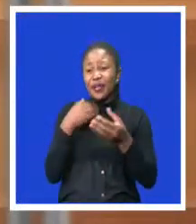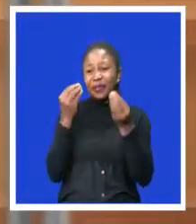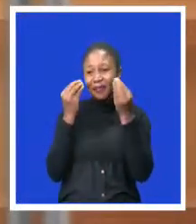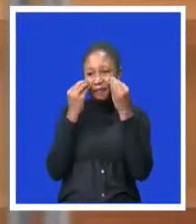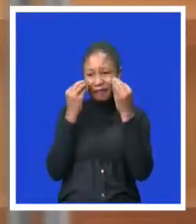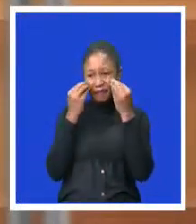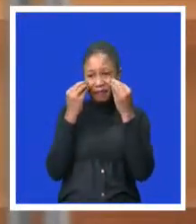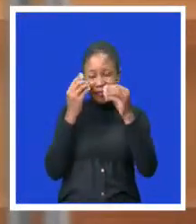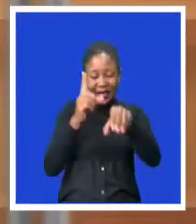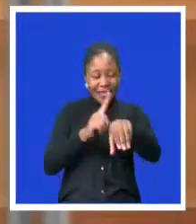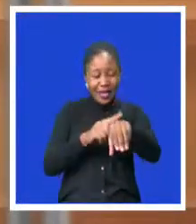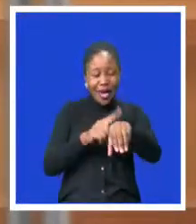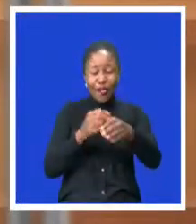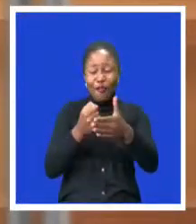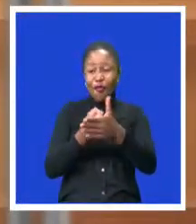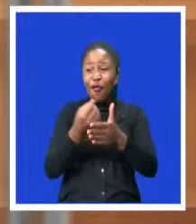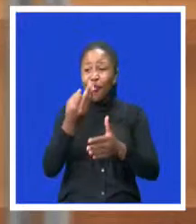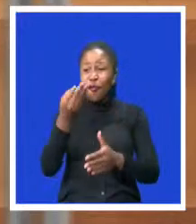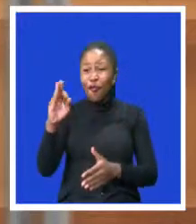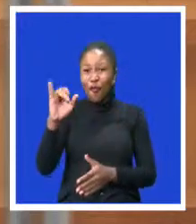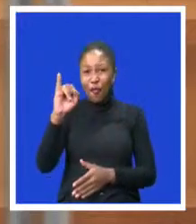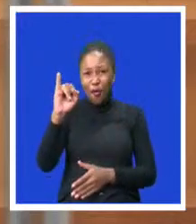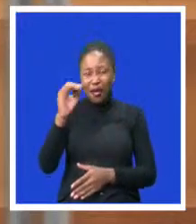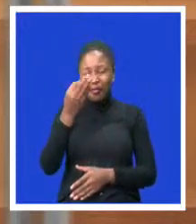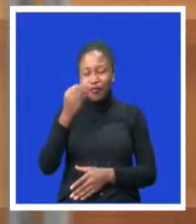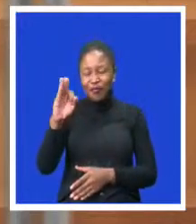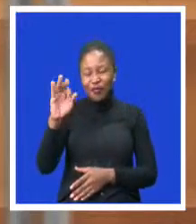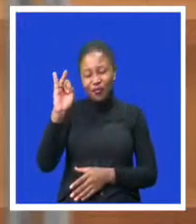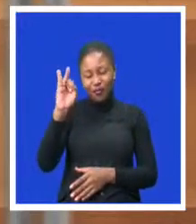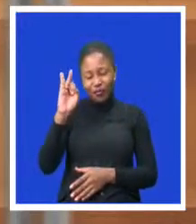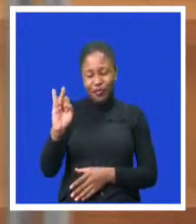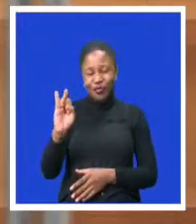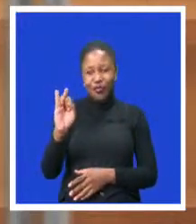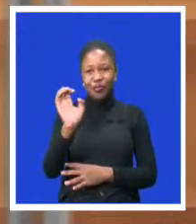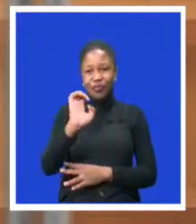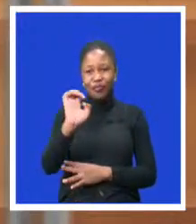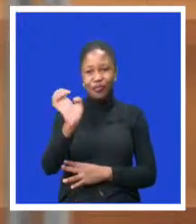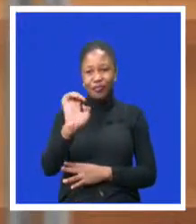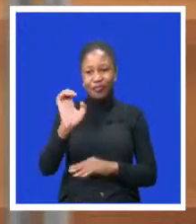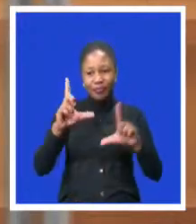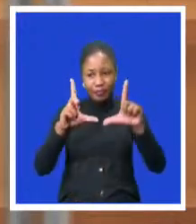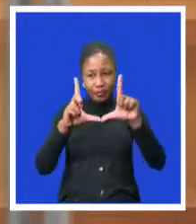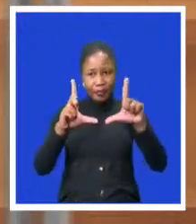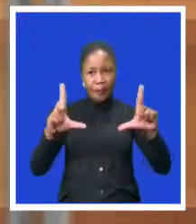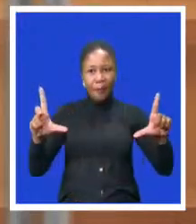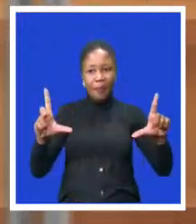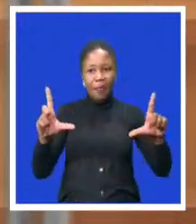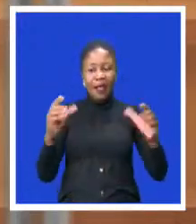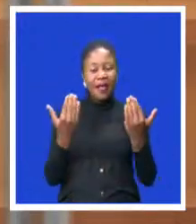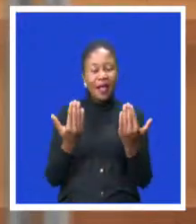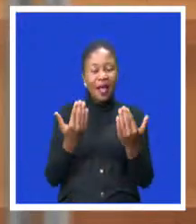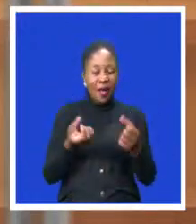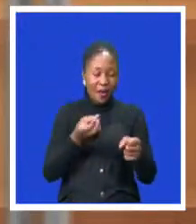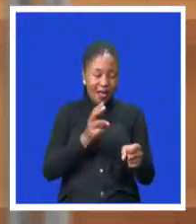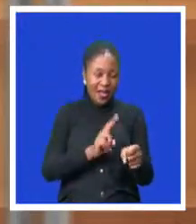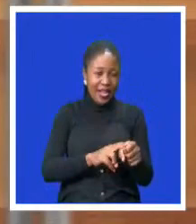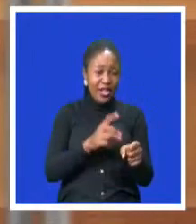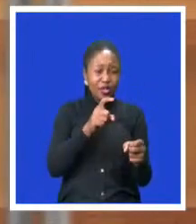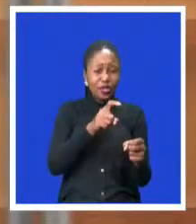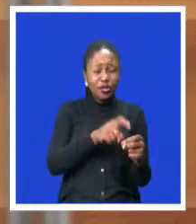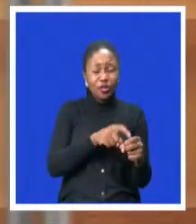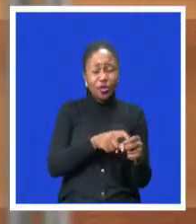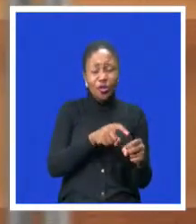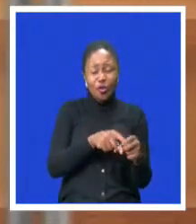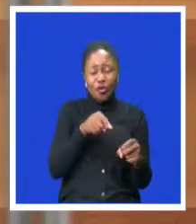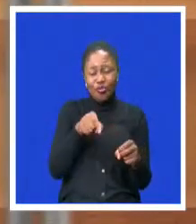Form 2 English language with Anele Sitole, who is with me already in the studio. Also joining me in the studio is our sign